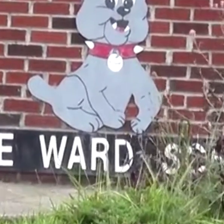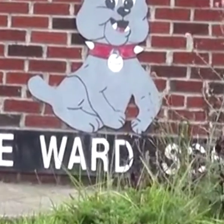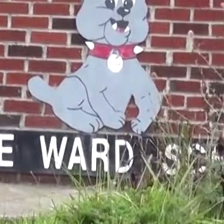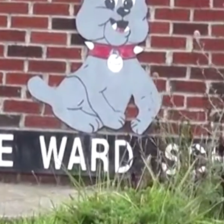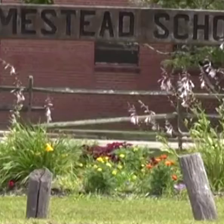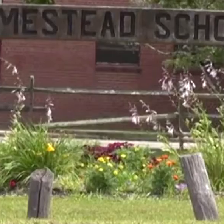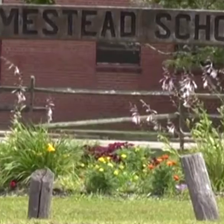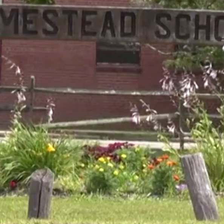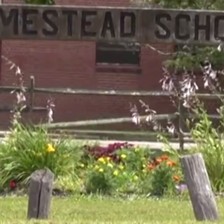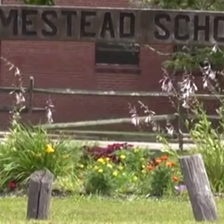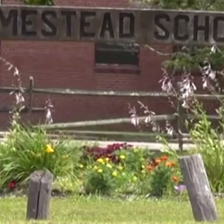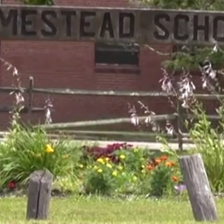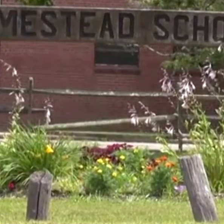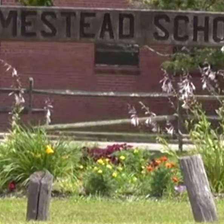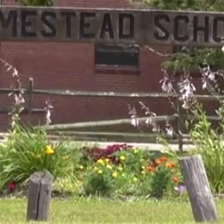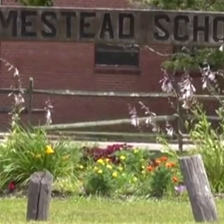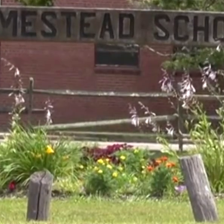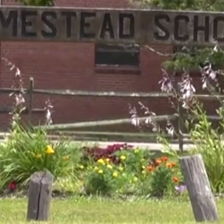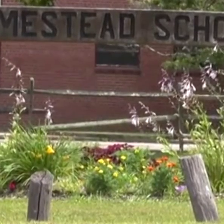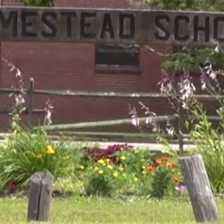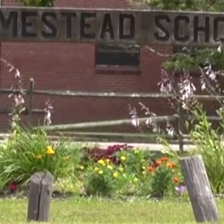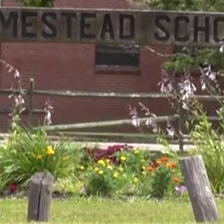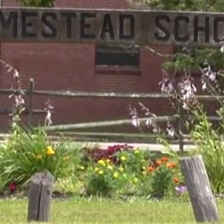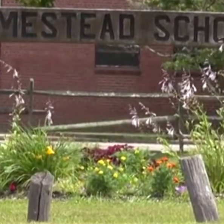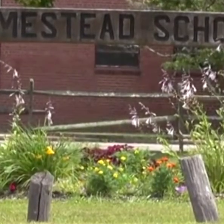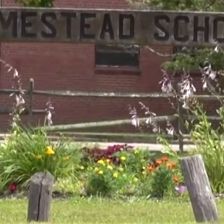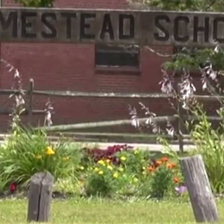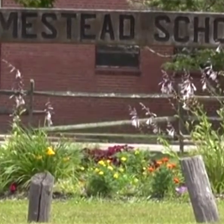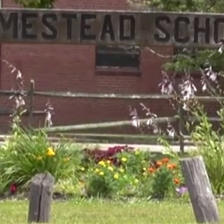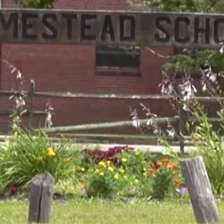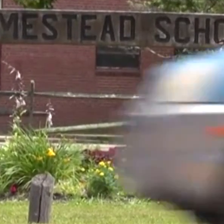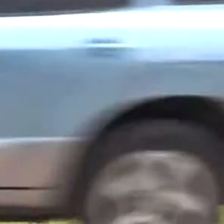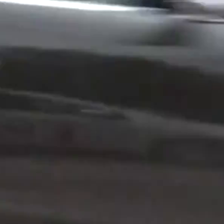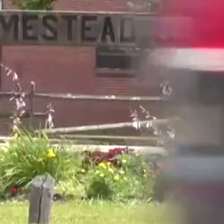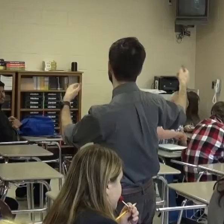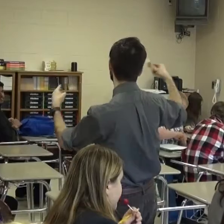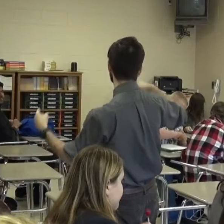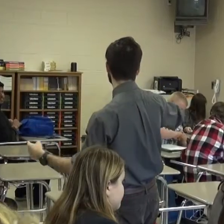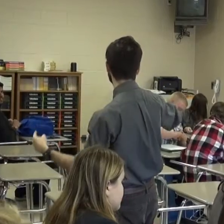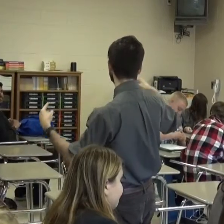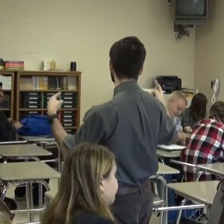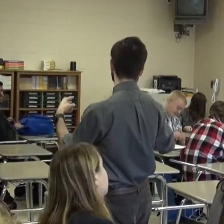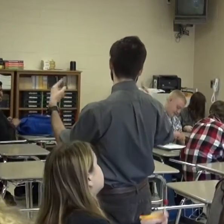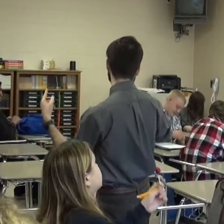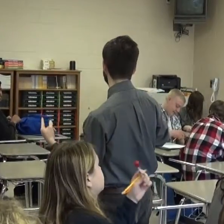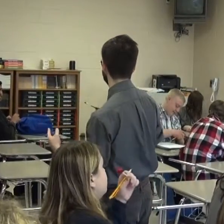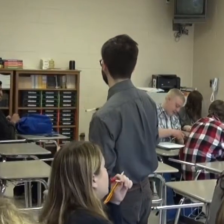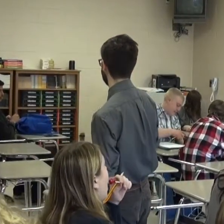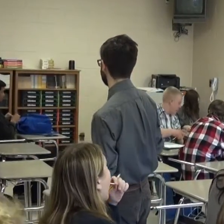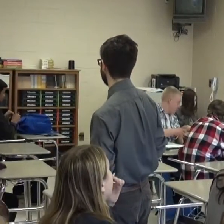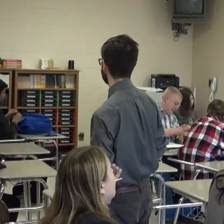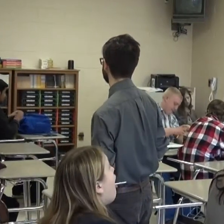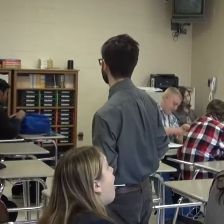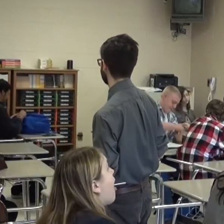Board of Education voted 3-2 to discontinue distance learning at the end of the first semester. That means that